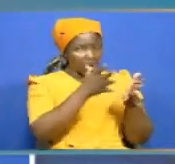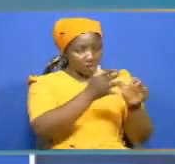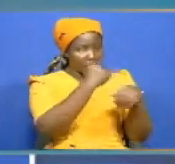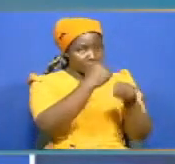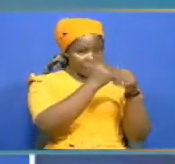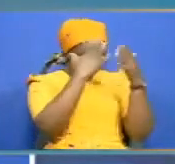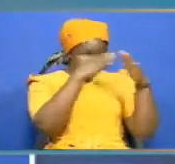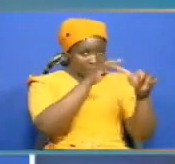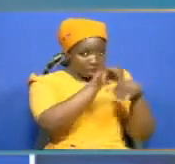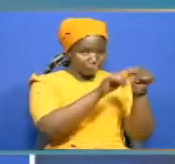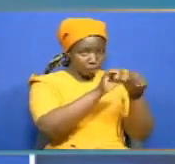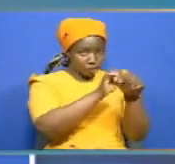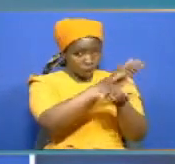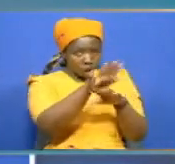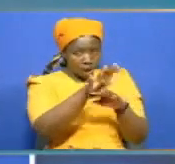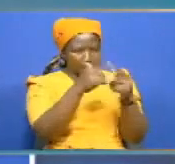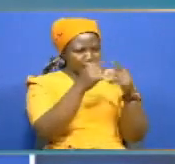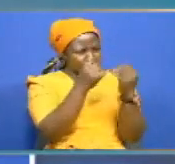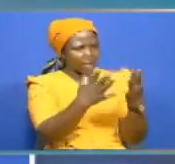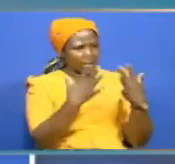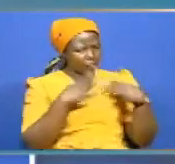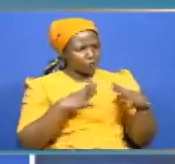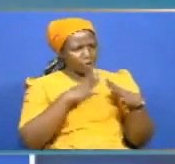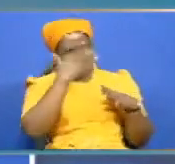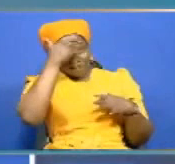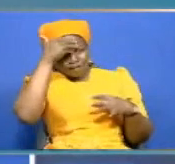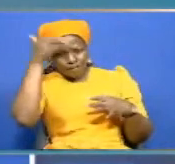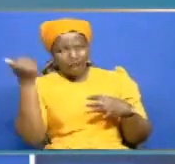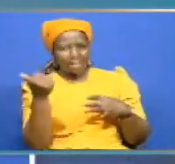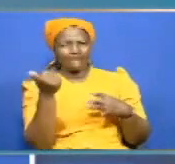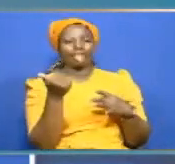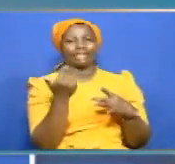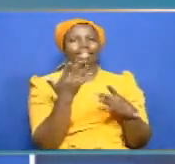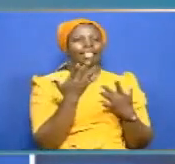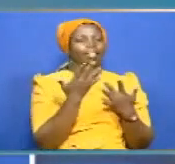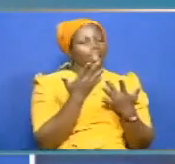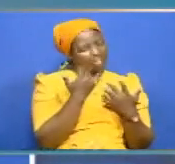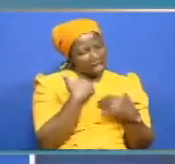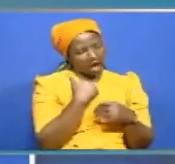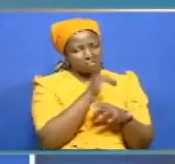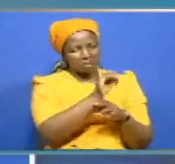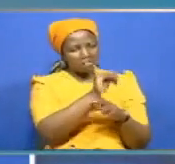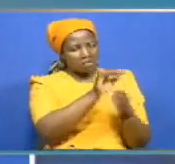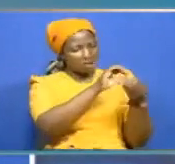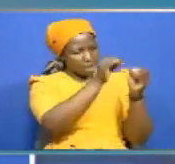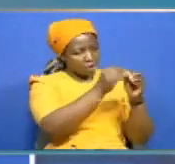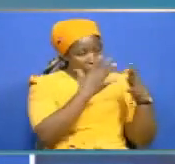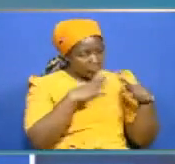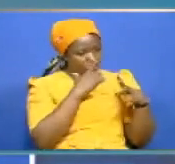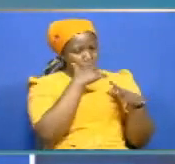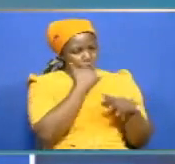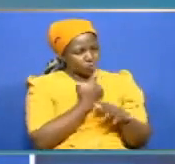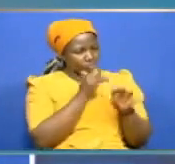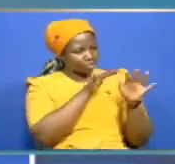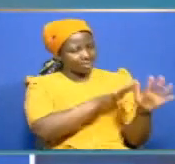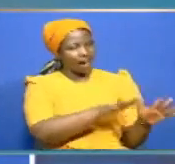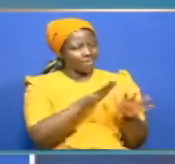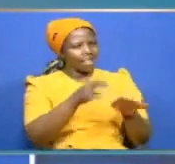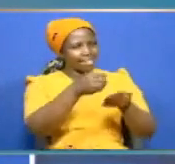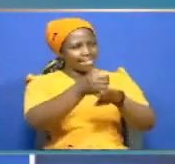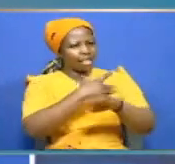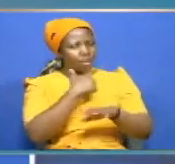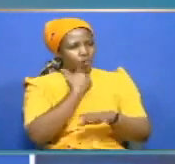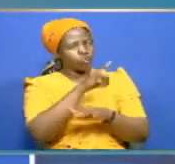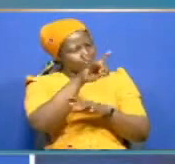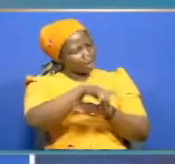on COVID-19. But so many people are forgetting that there is that population that is suffering from cancer that we need to